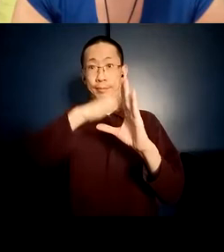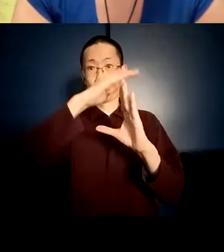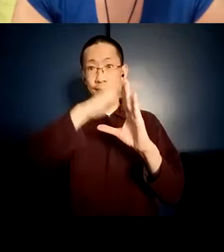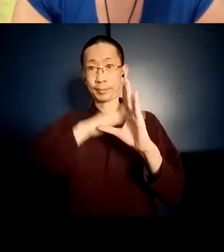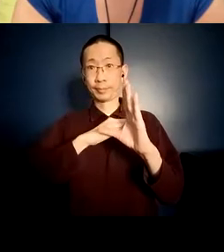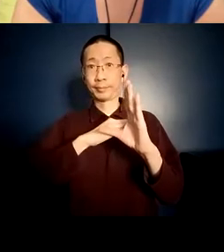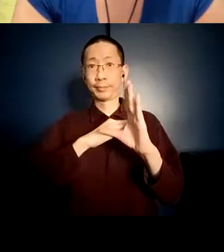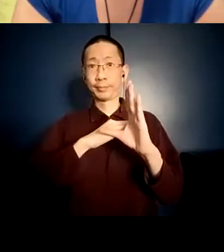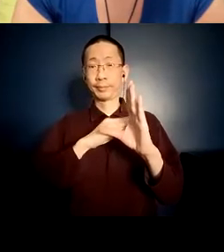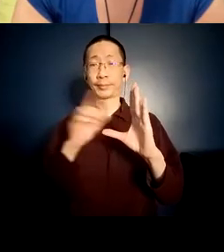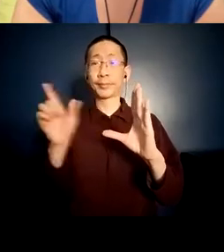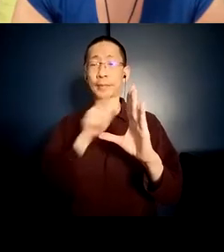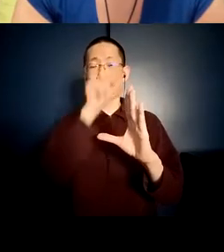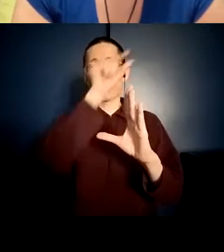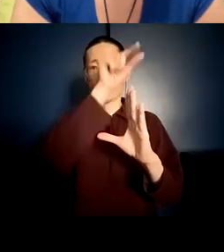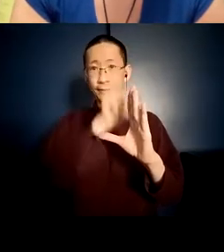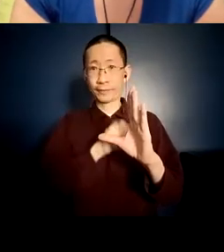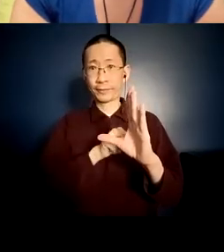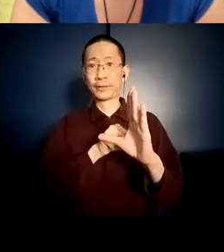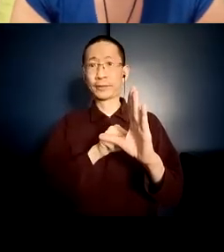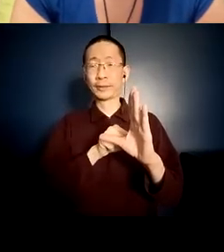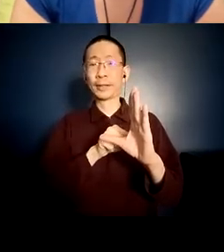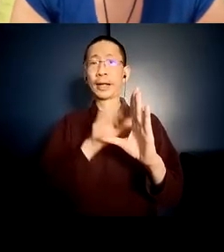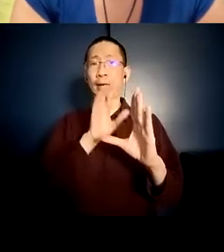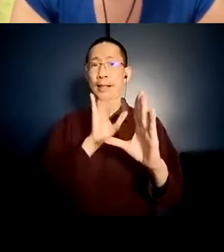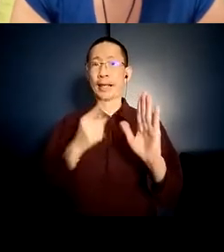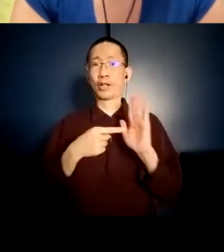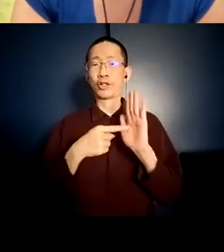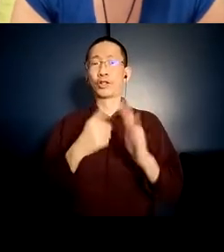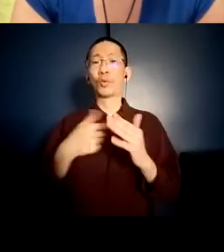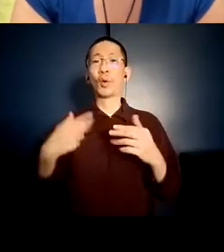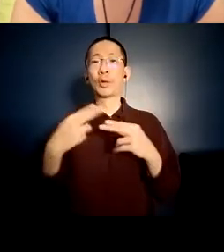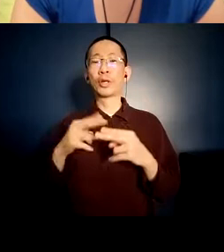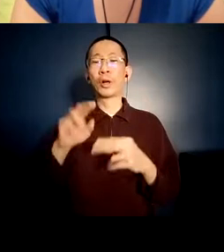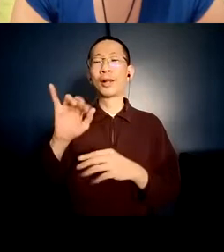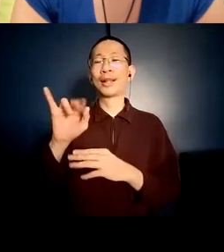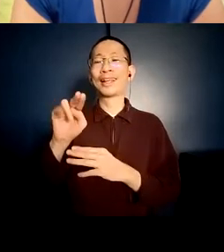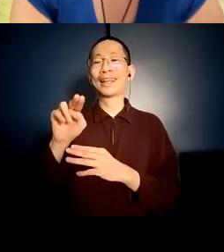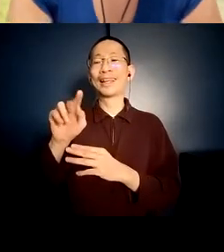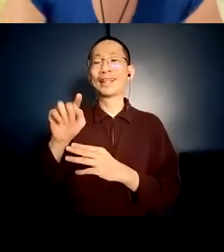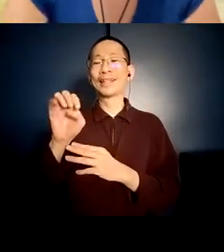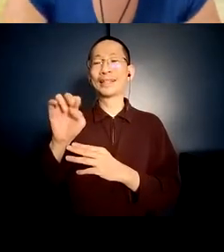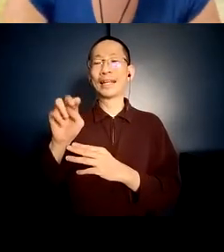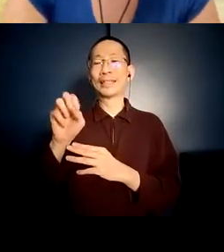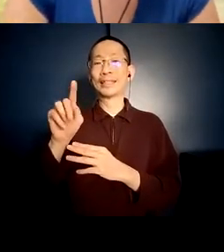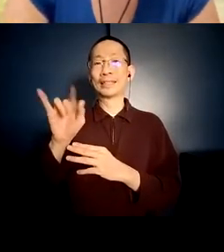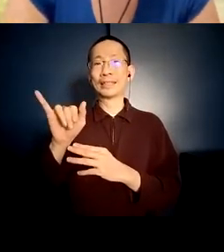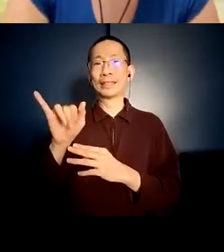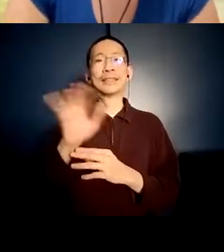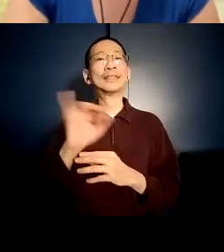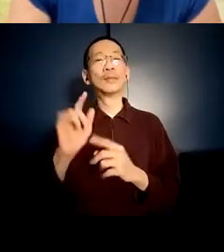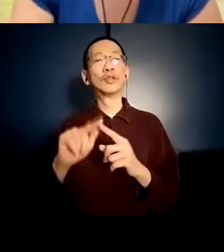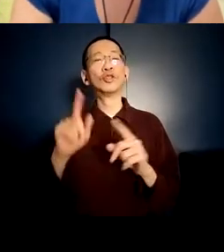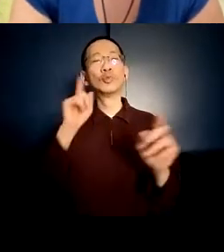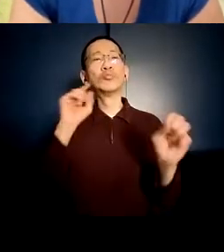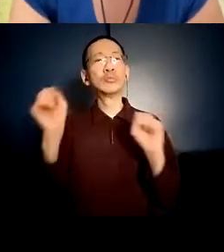this left side of the chart, that shows what we call intensity, which is pretty similar to